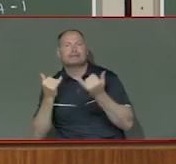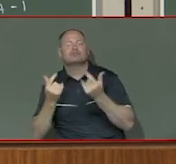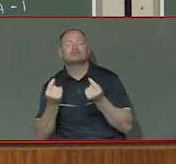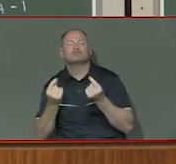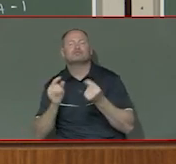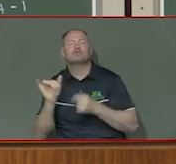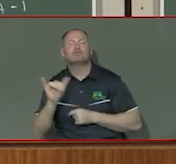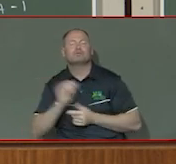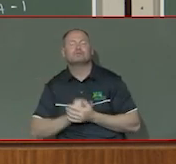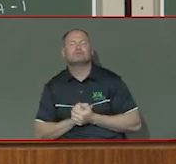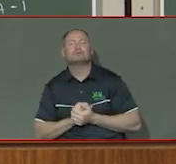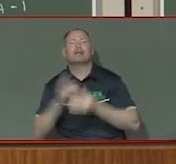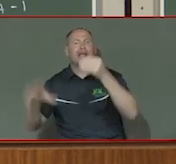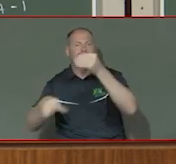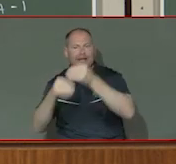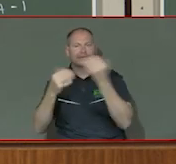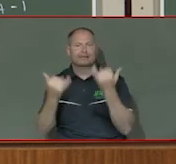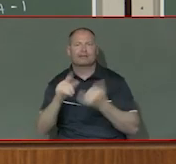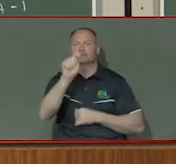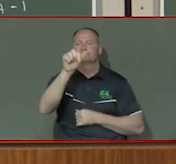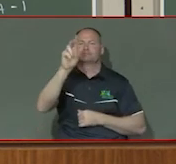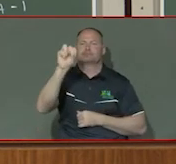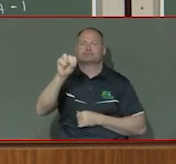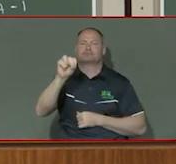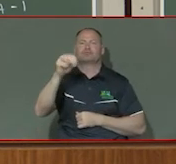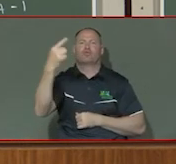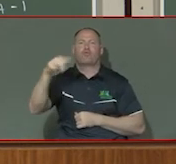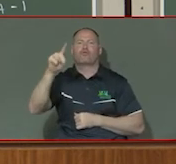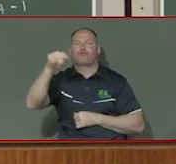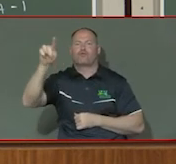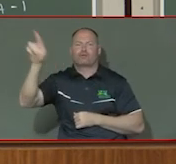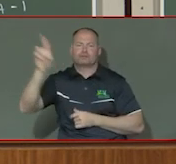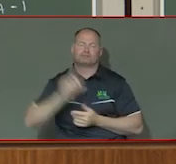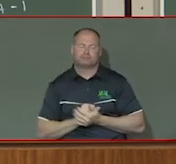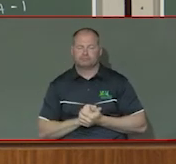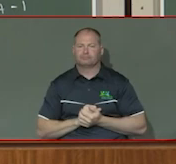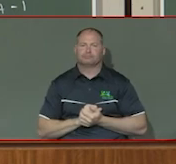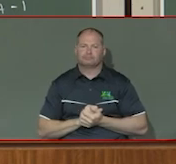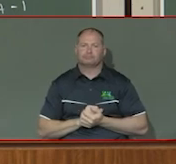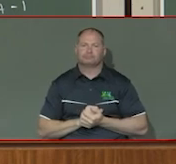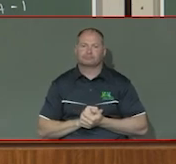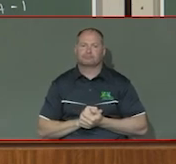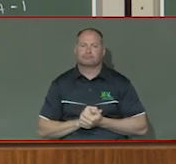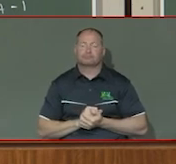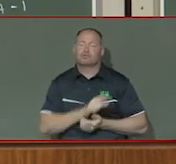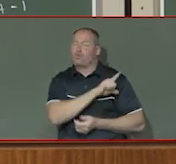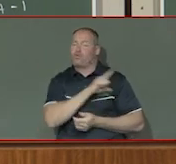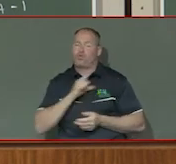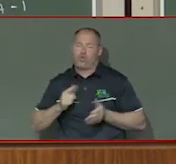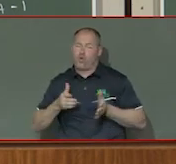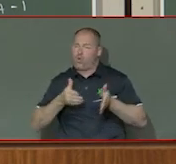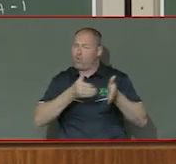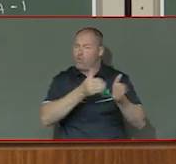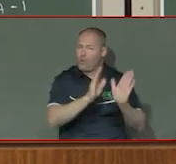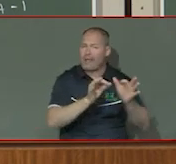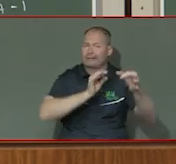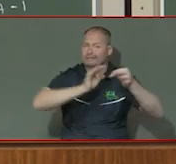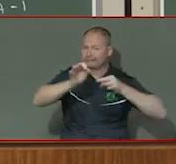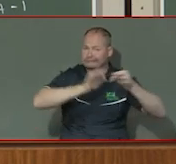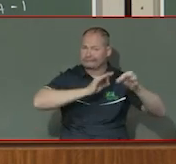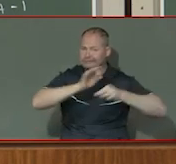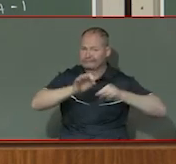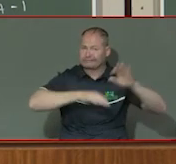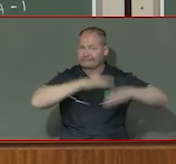360. It becomes the tan of theta. All right. So instead of the long method, which I just explained to